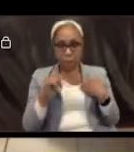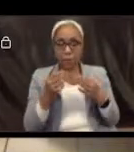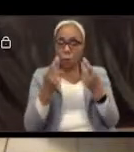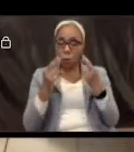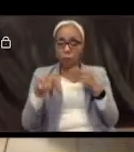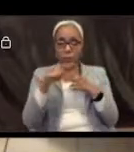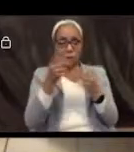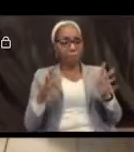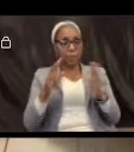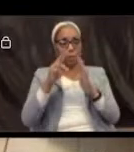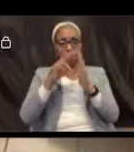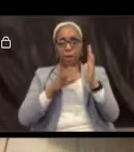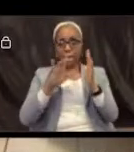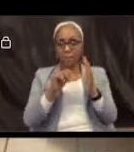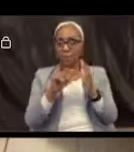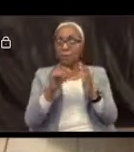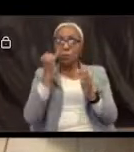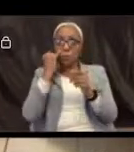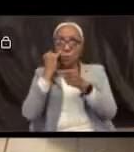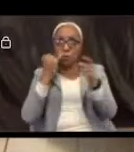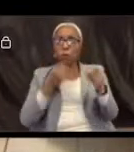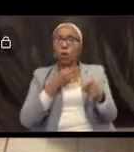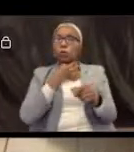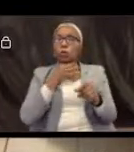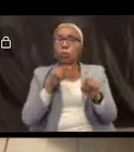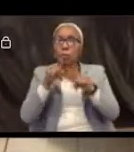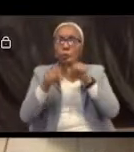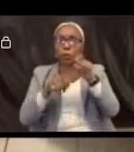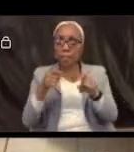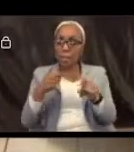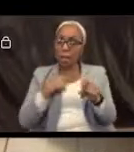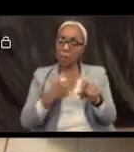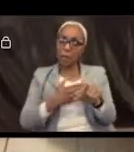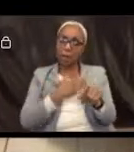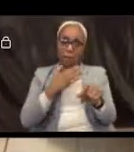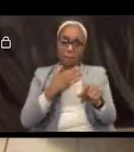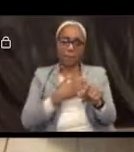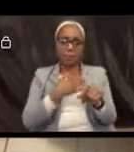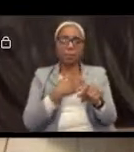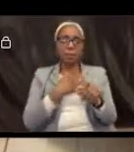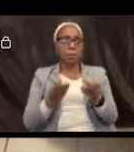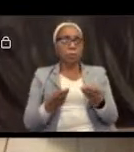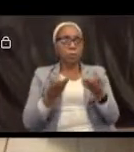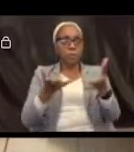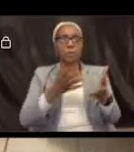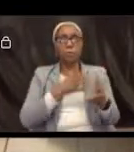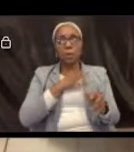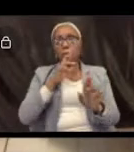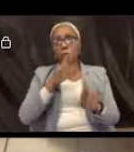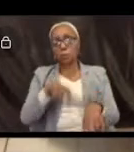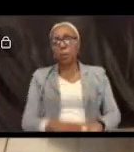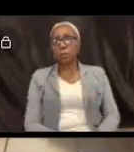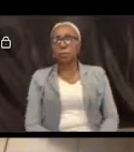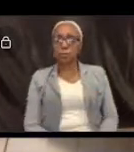it. And if you have any questions about it, I'd be happy to give you my response.